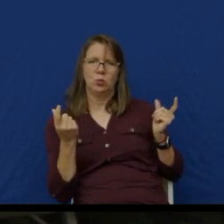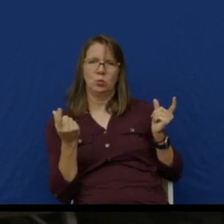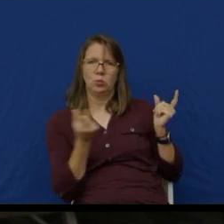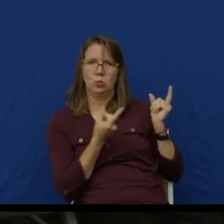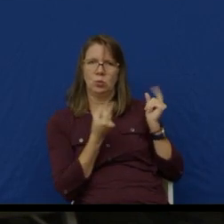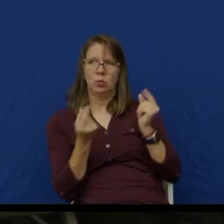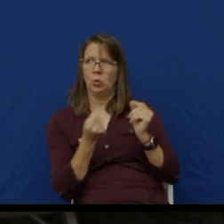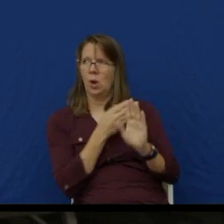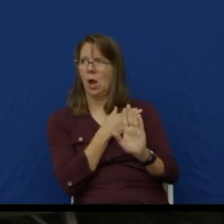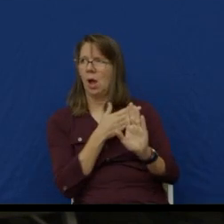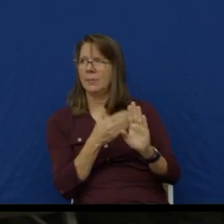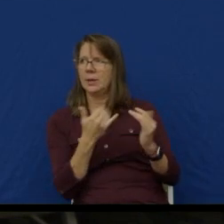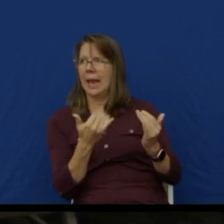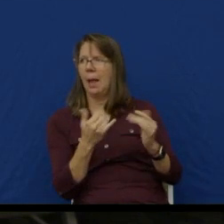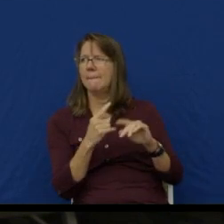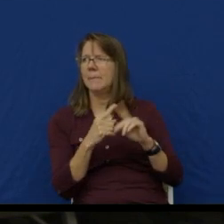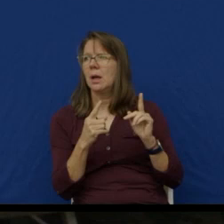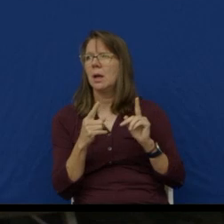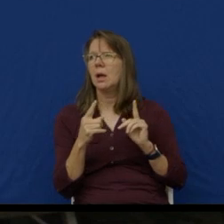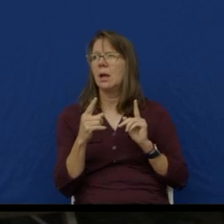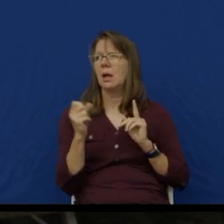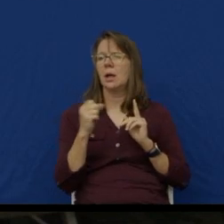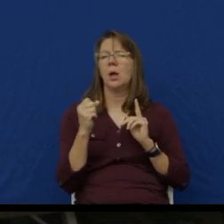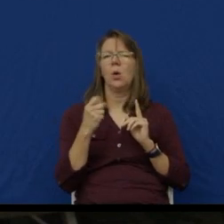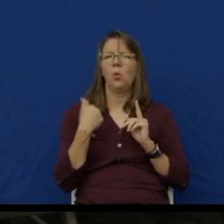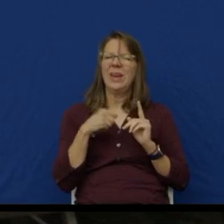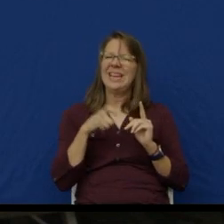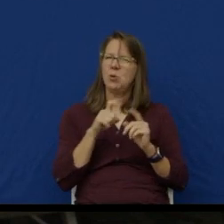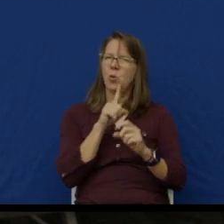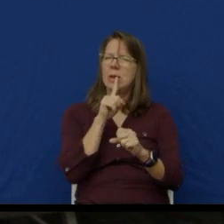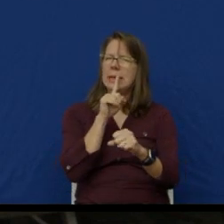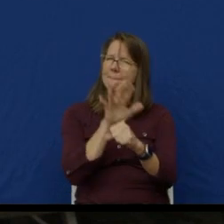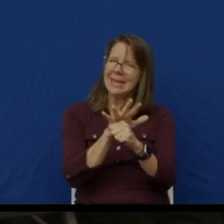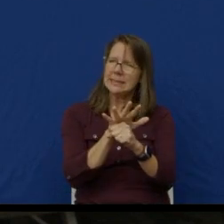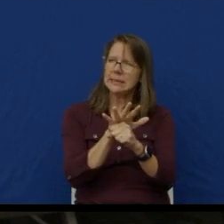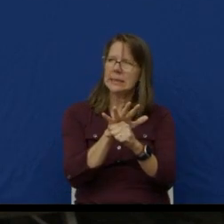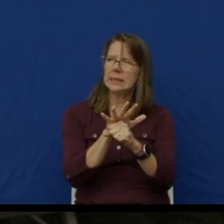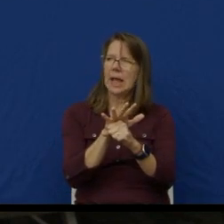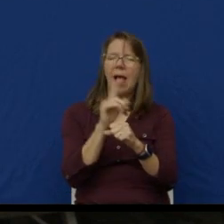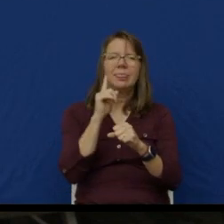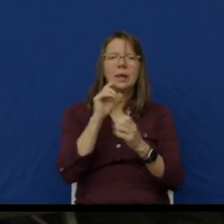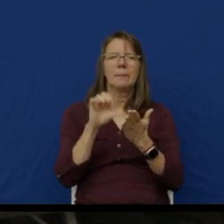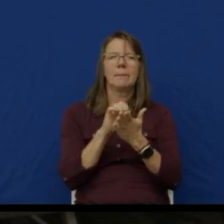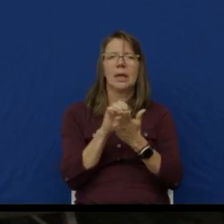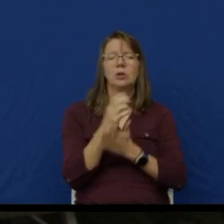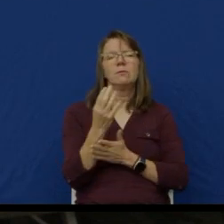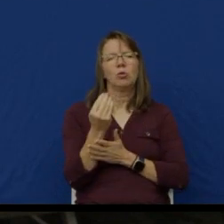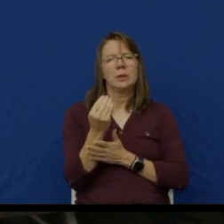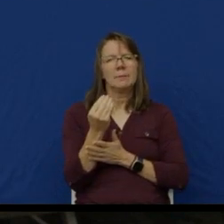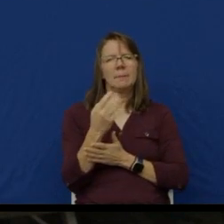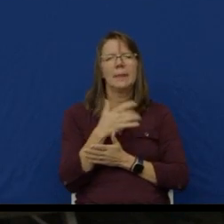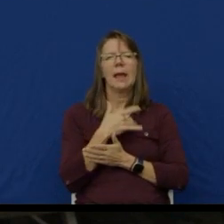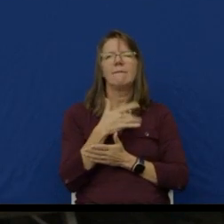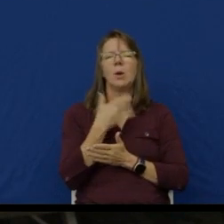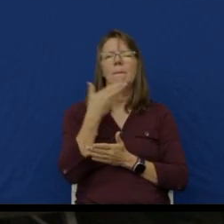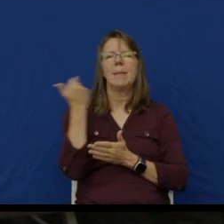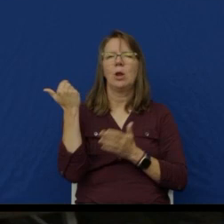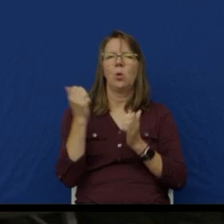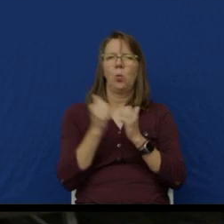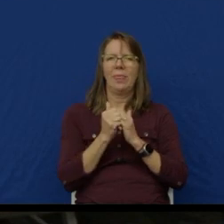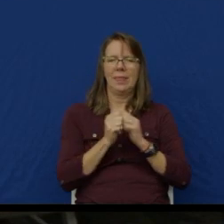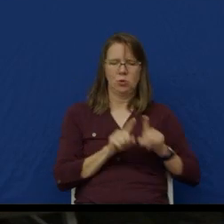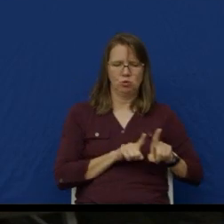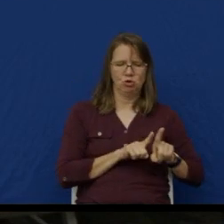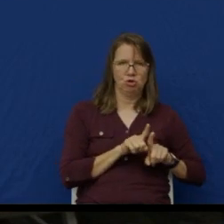in our ears, what he said, that we've got to commit to doing it. And I think page 14, I feel a lot better about with that star at the bottom and the